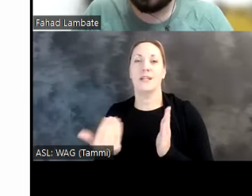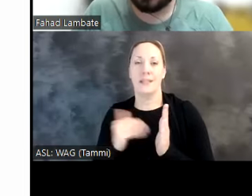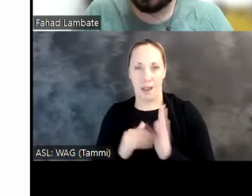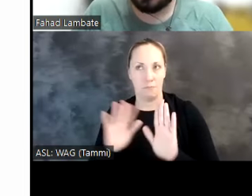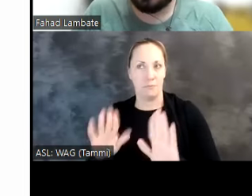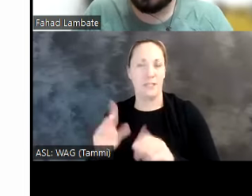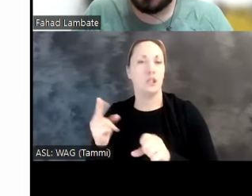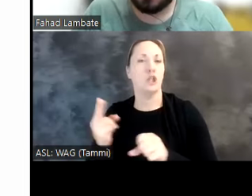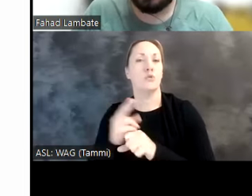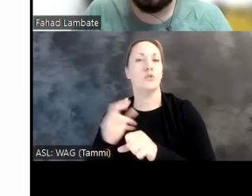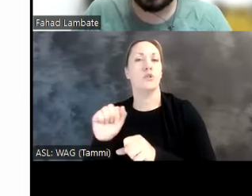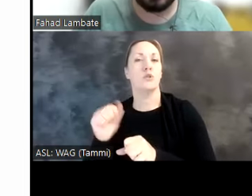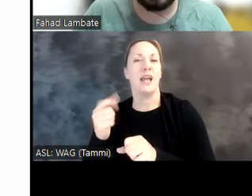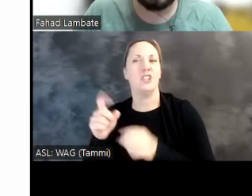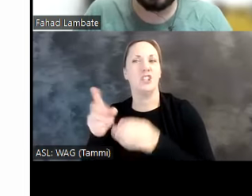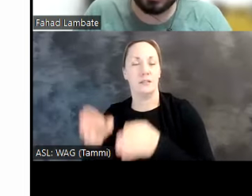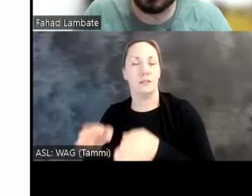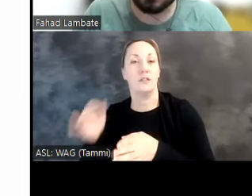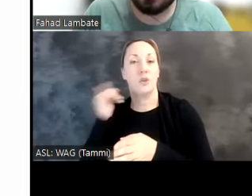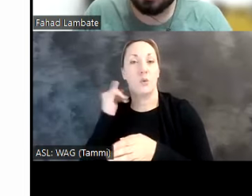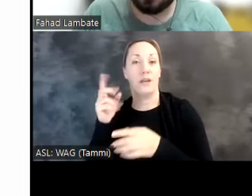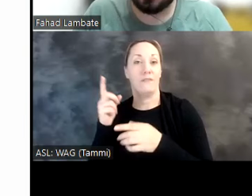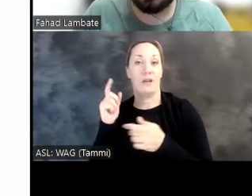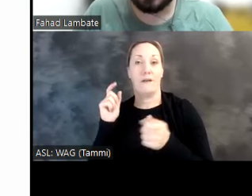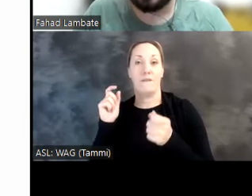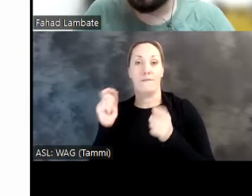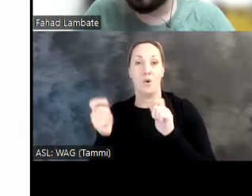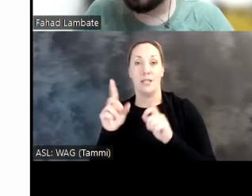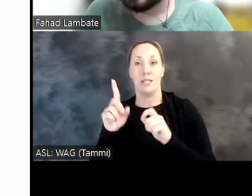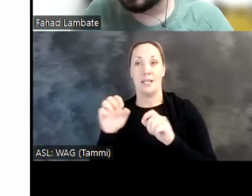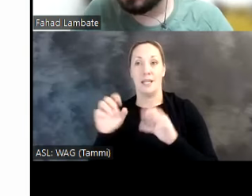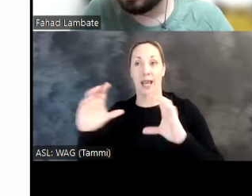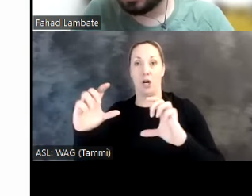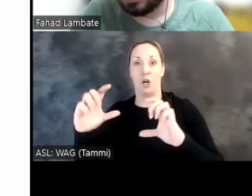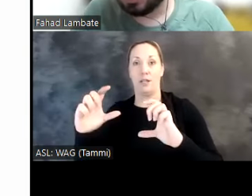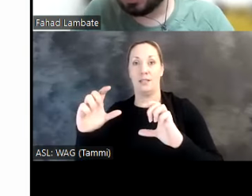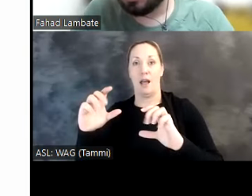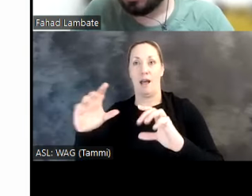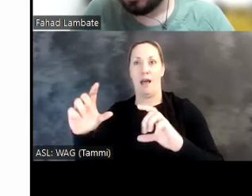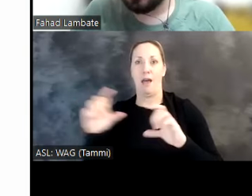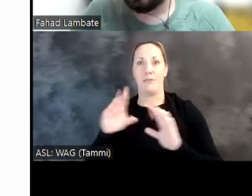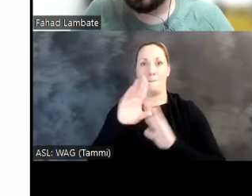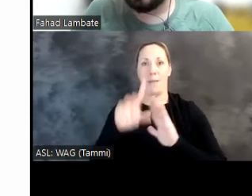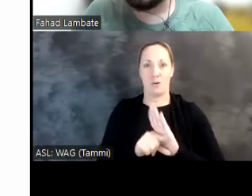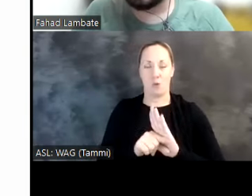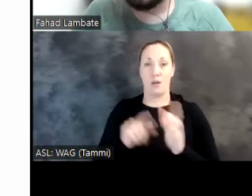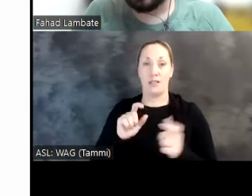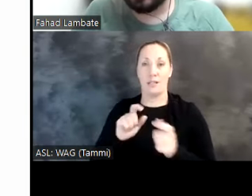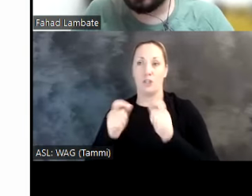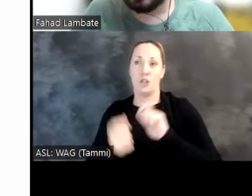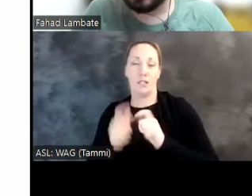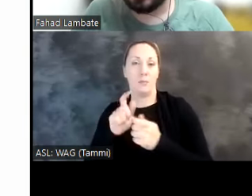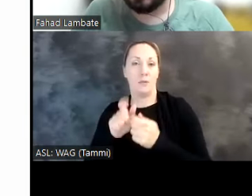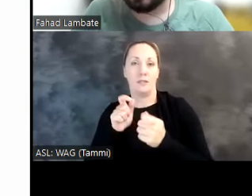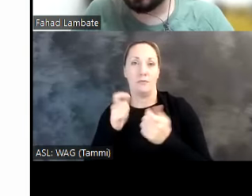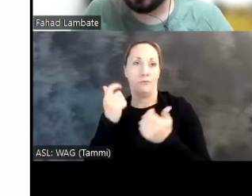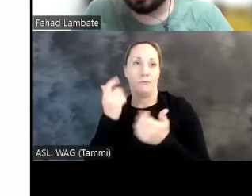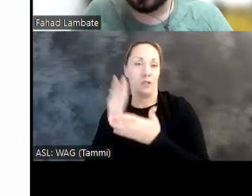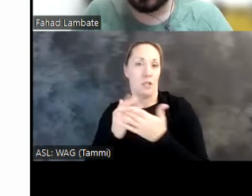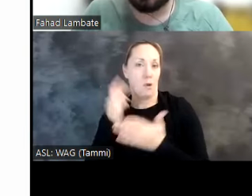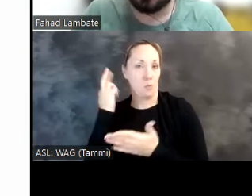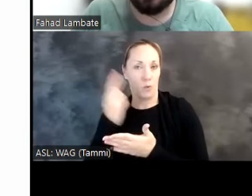any particular focus indicator that is coming, or the background, if it's changing due to any specific reason and it is